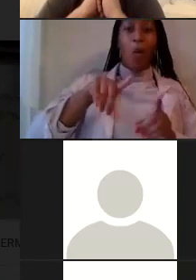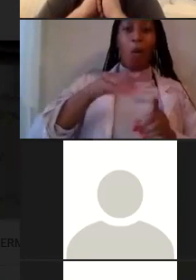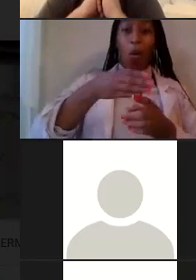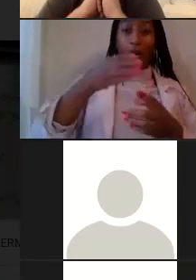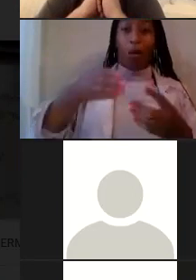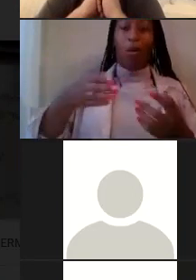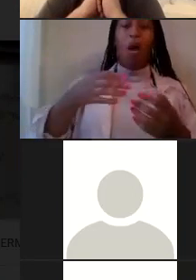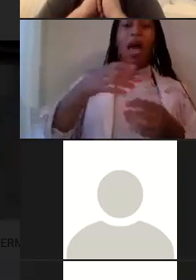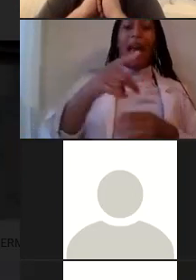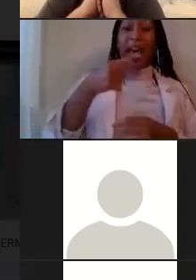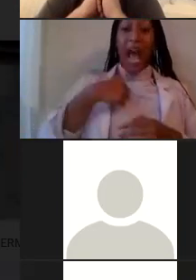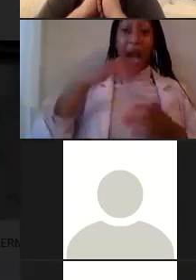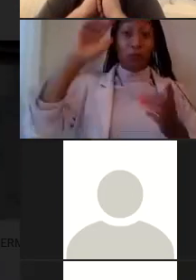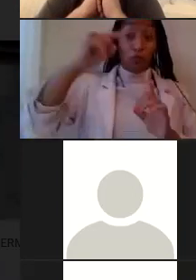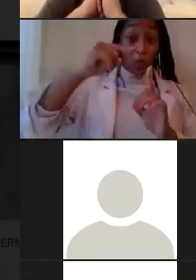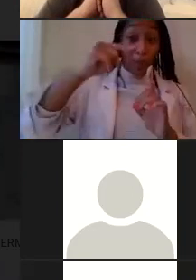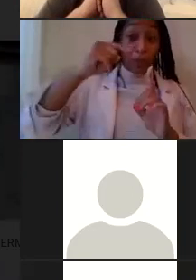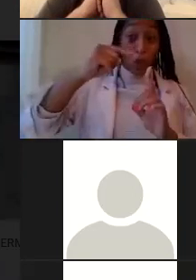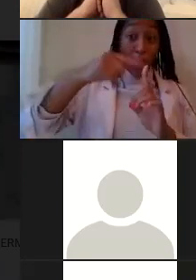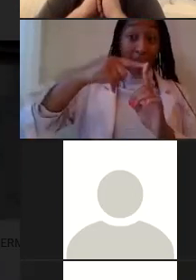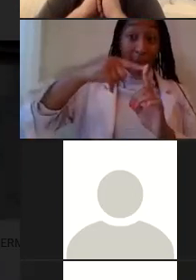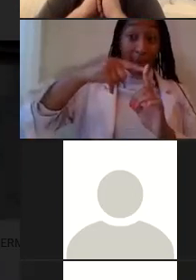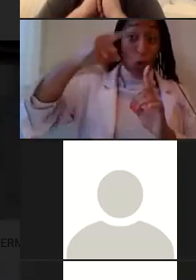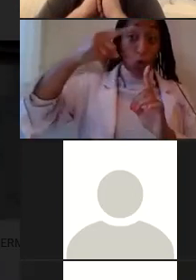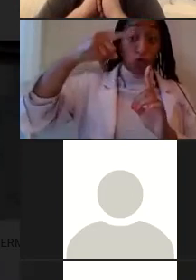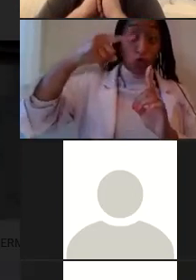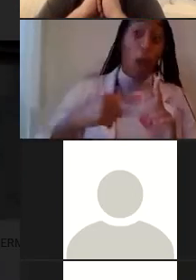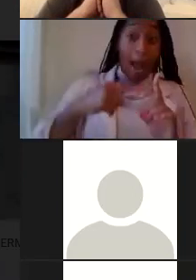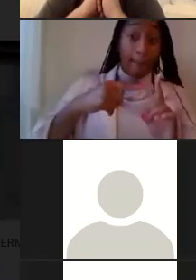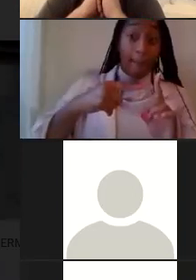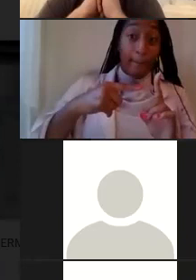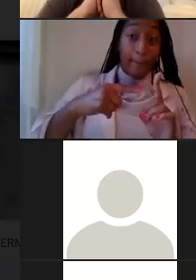Kelvin. Because I'm going from 100 to 0.